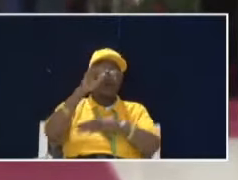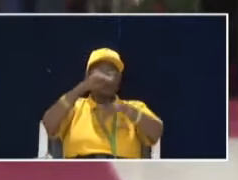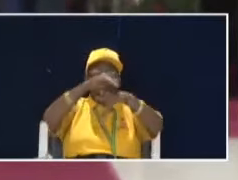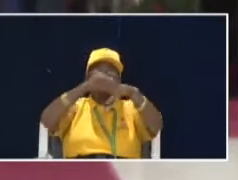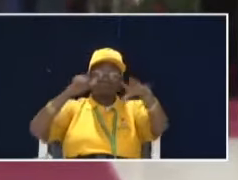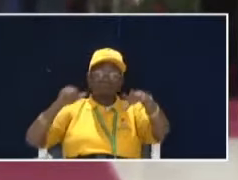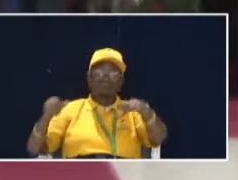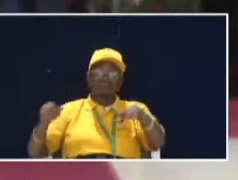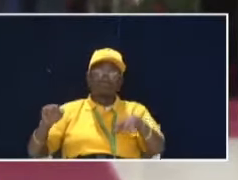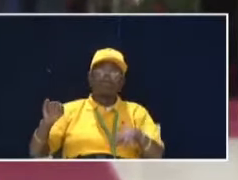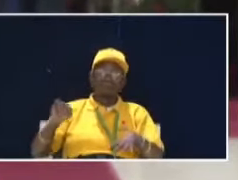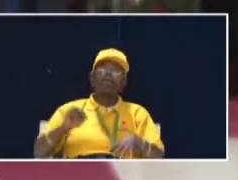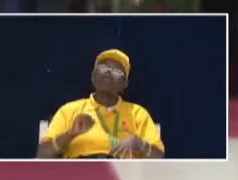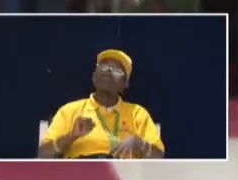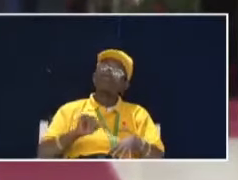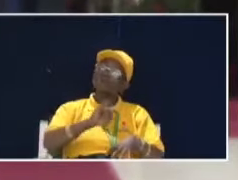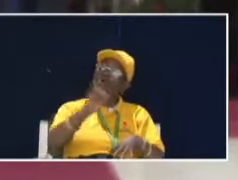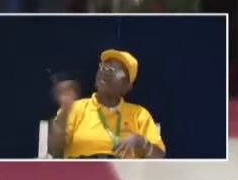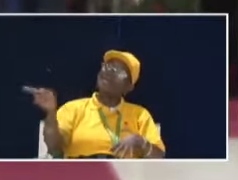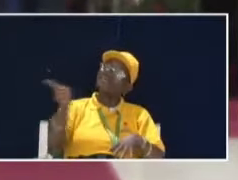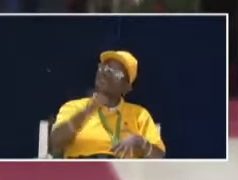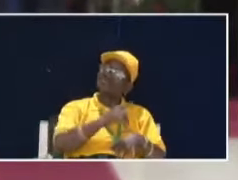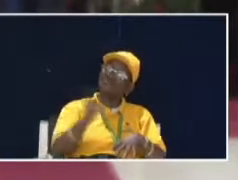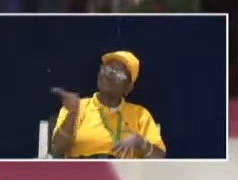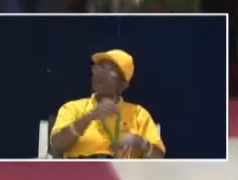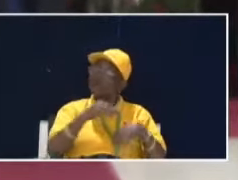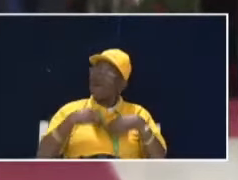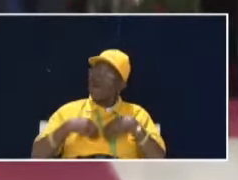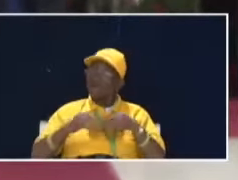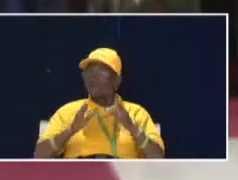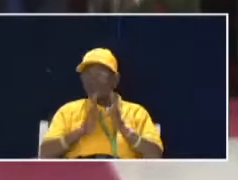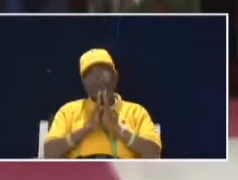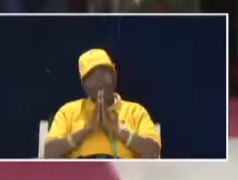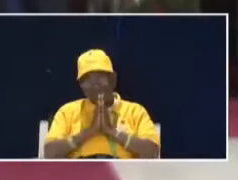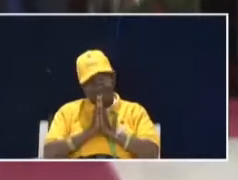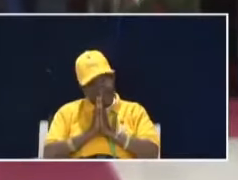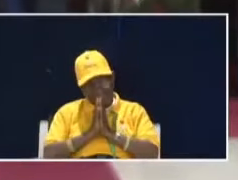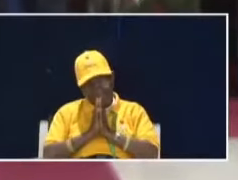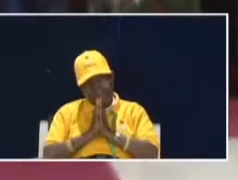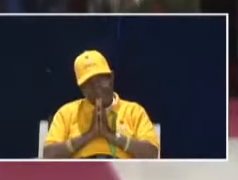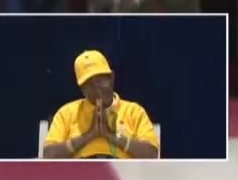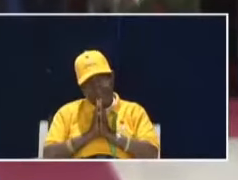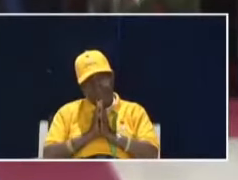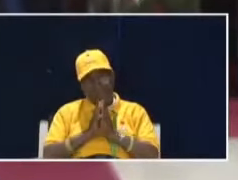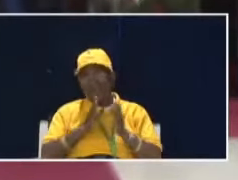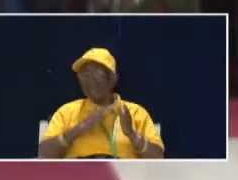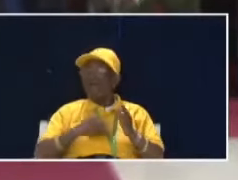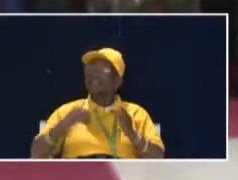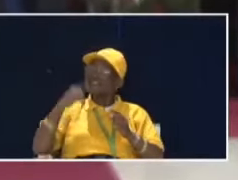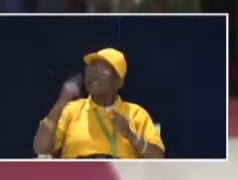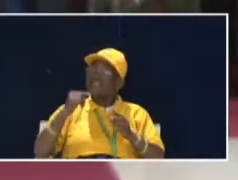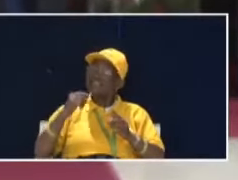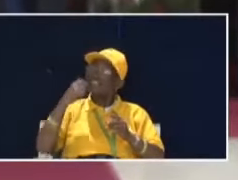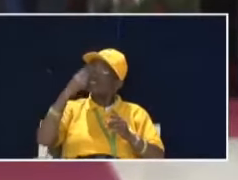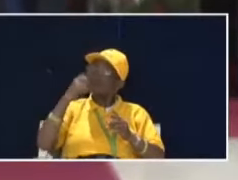You have already prayed, you've written it down. Speak, Lord, thy servant heareth.